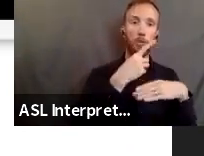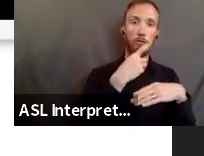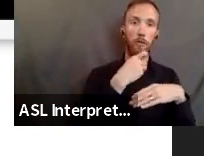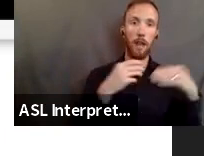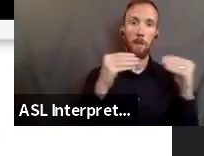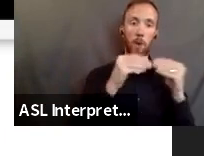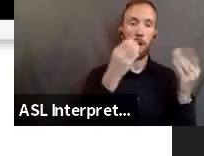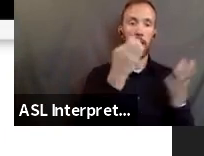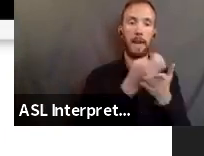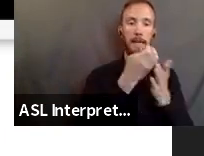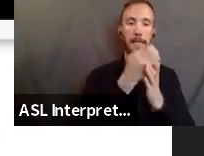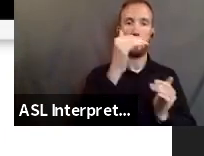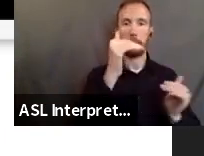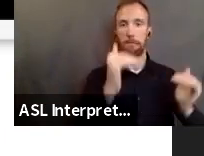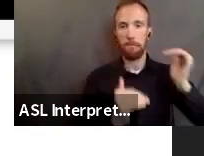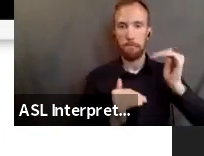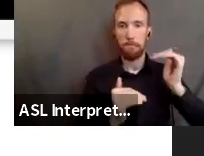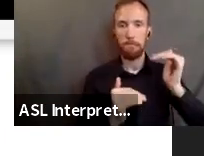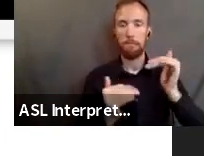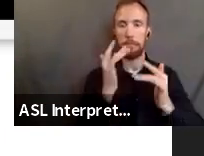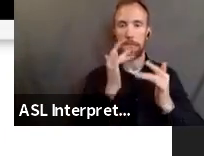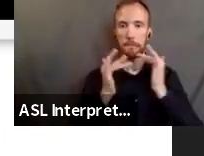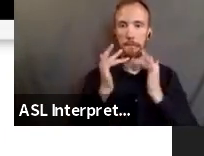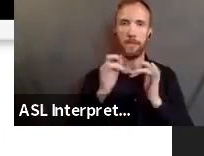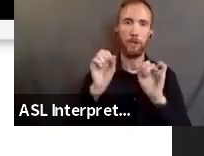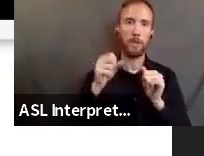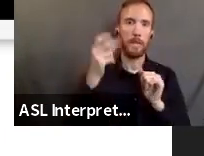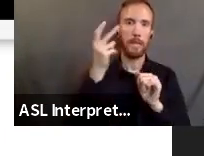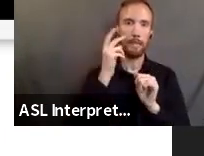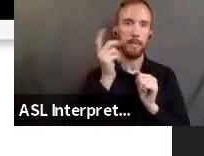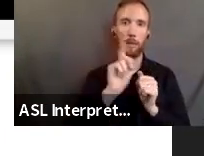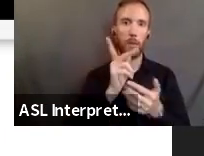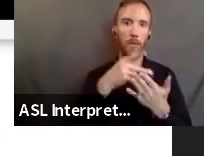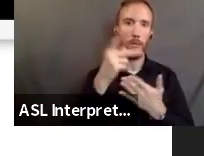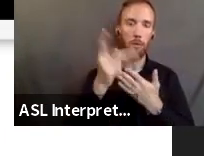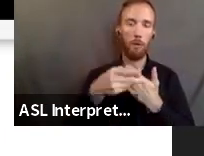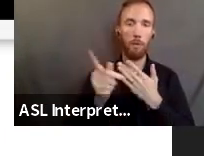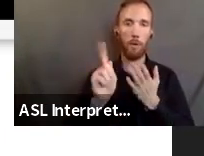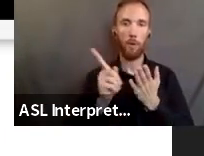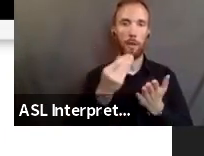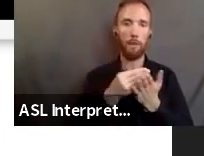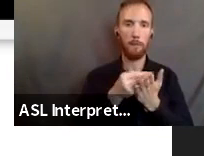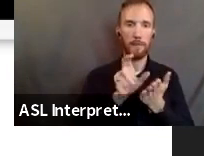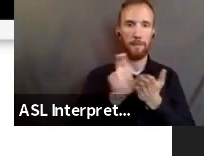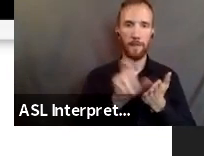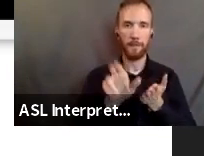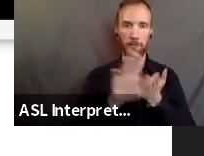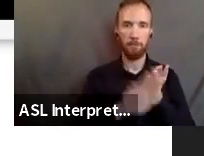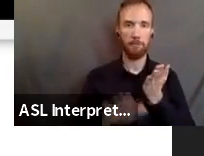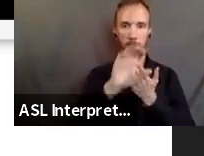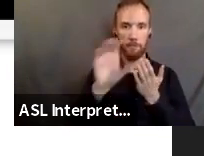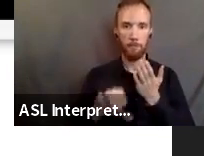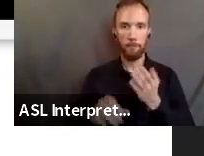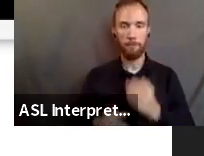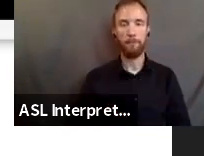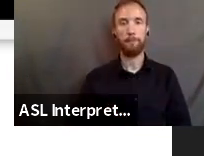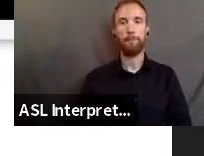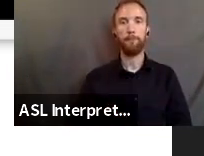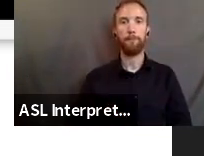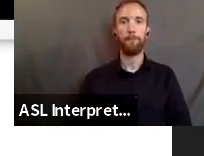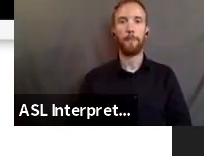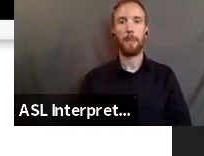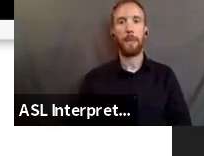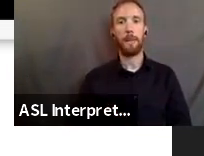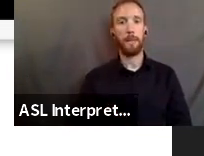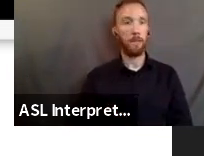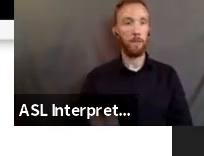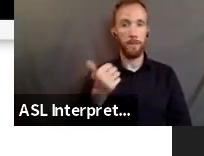see where all of the programs um all of the investments are laid out over the city so if you have any